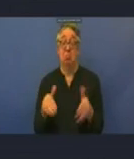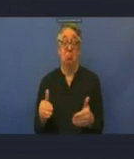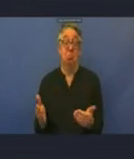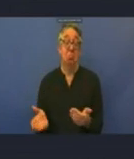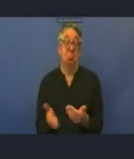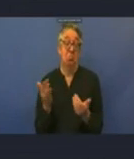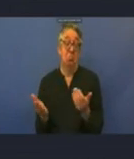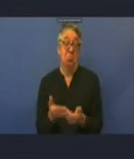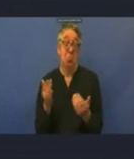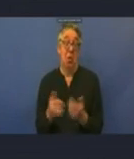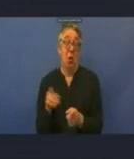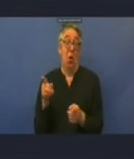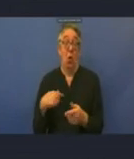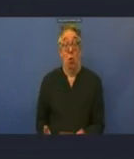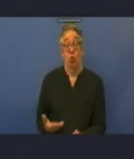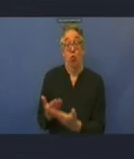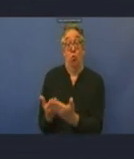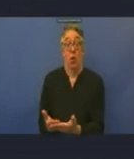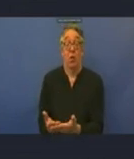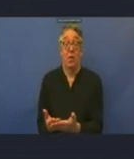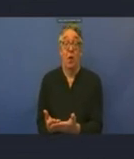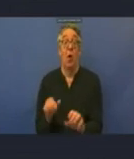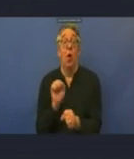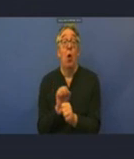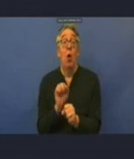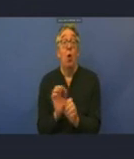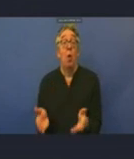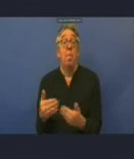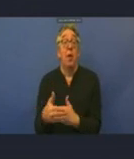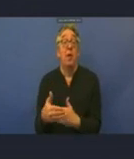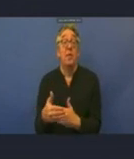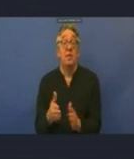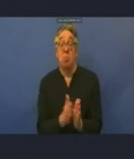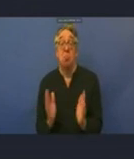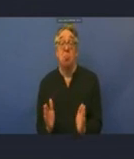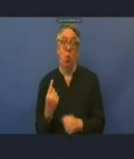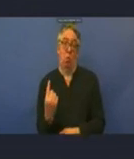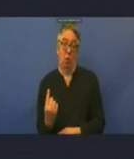recommended. And smaller consortium. A project can be presented with just